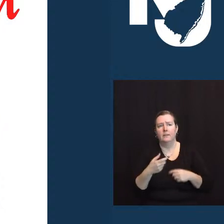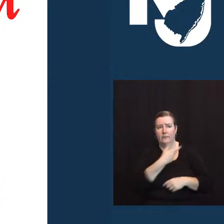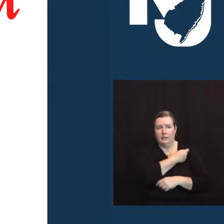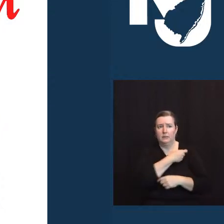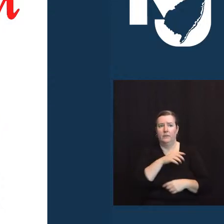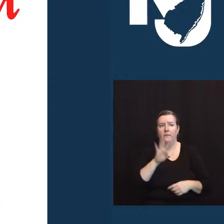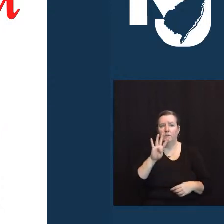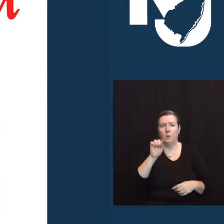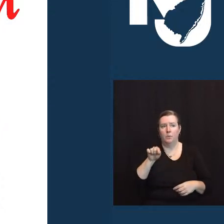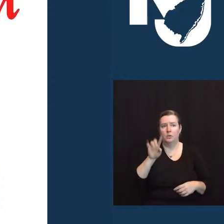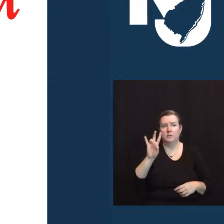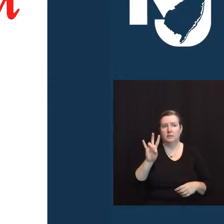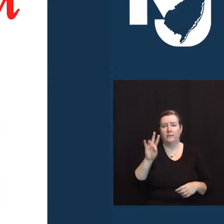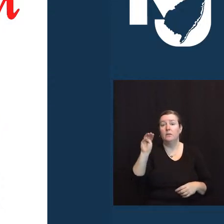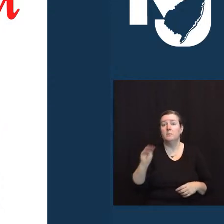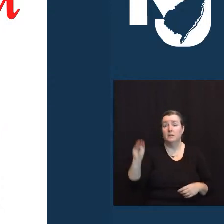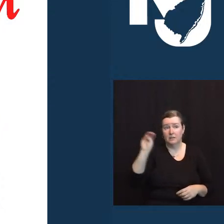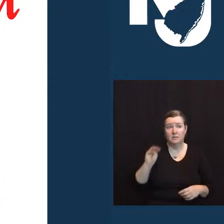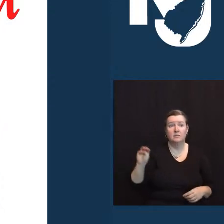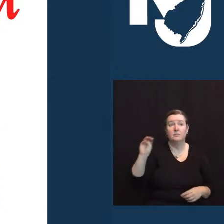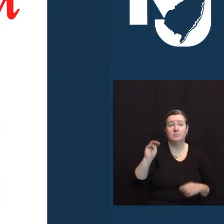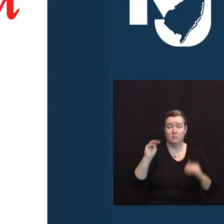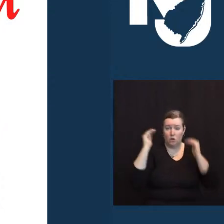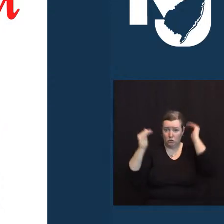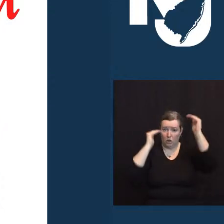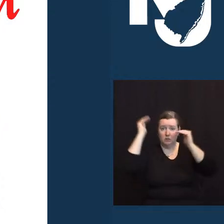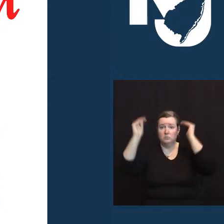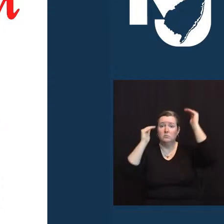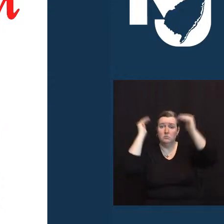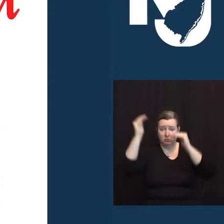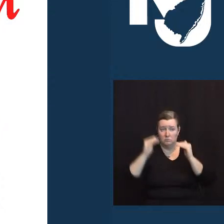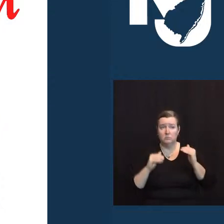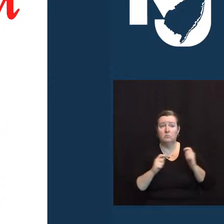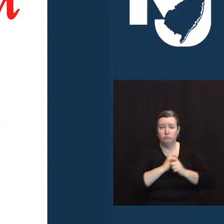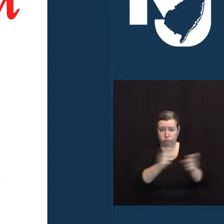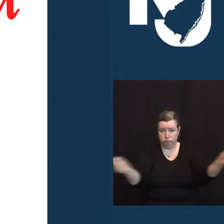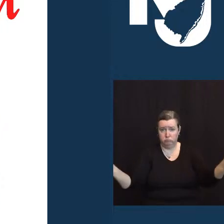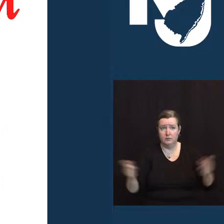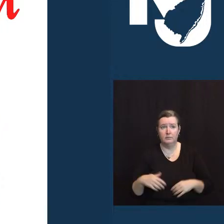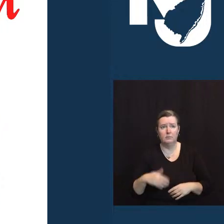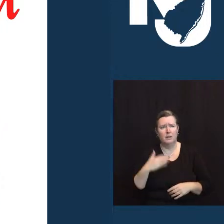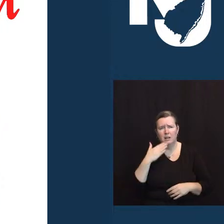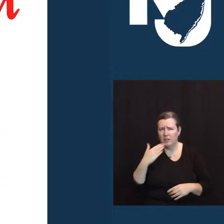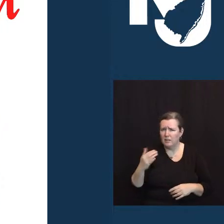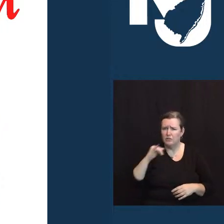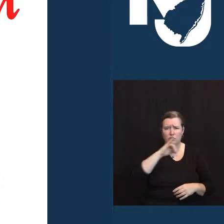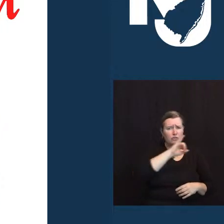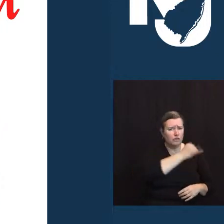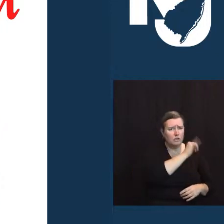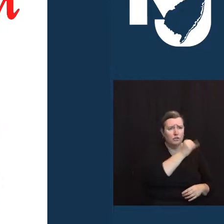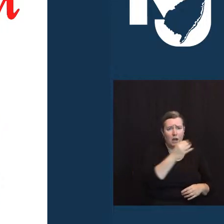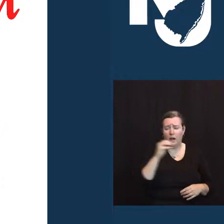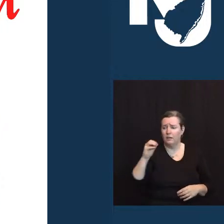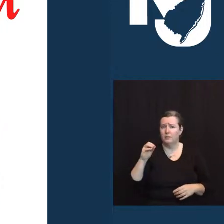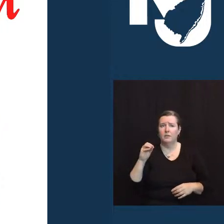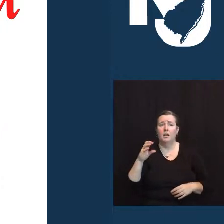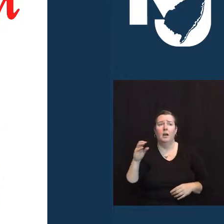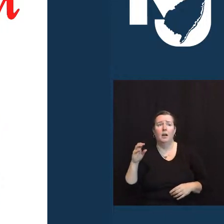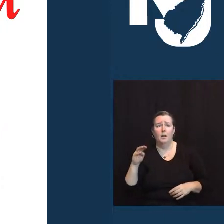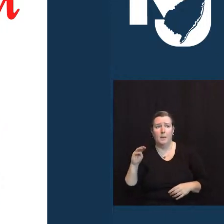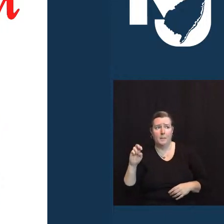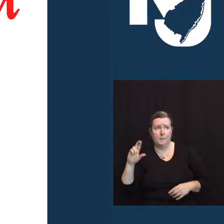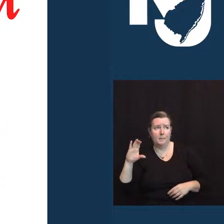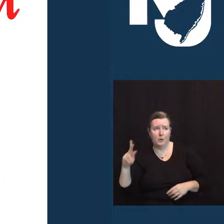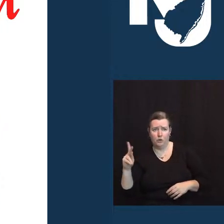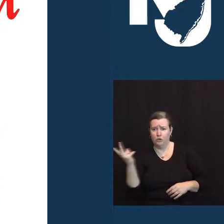I thanked directly both CEO Alex Gorski of Johnson & Johnson and CEO Ken Frazier of Merck, 2 outstanding